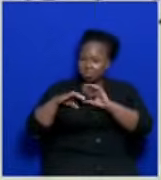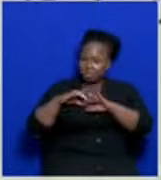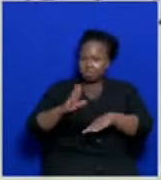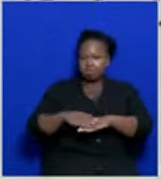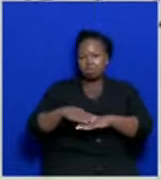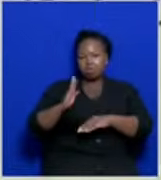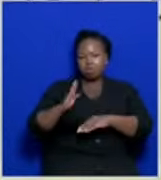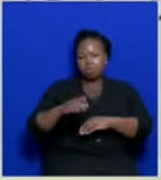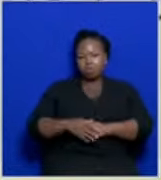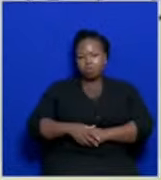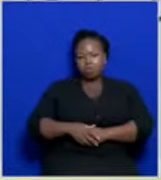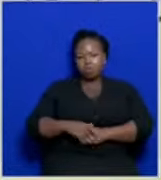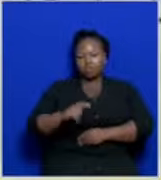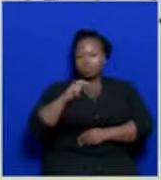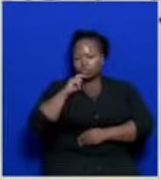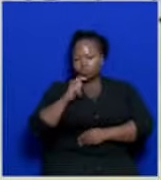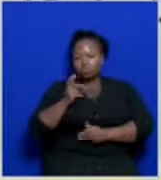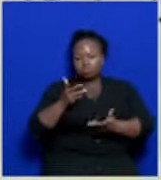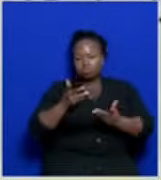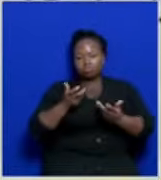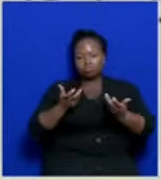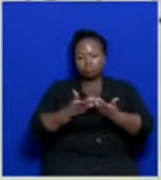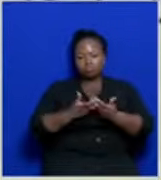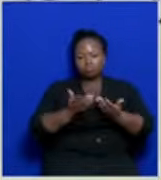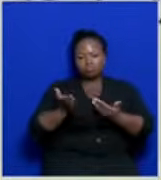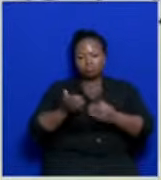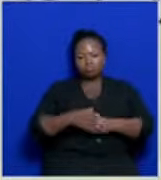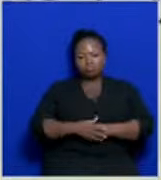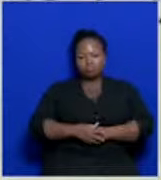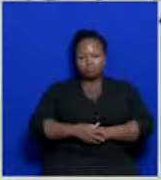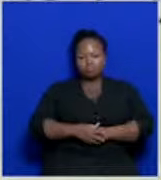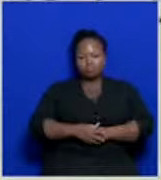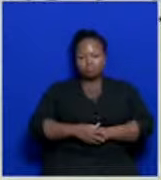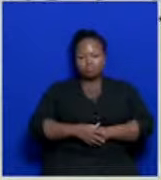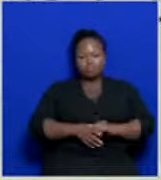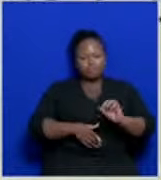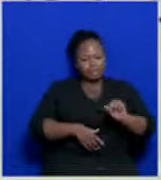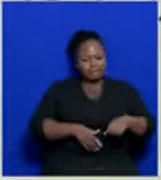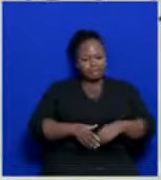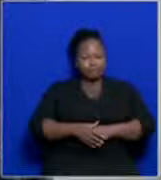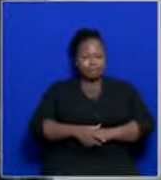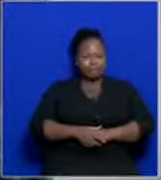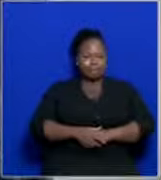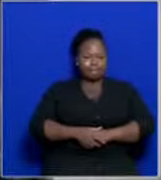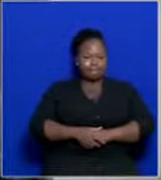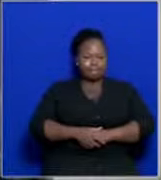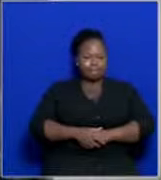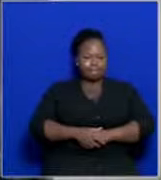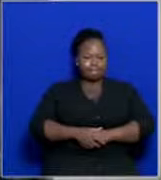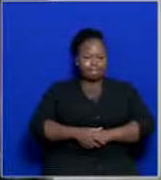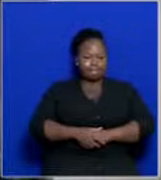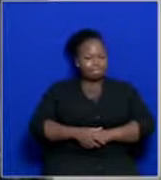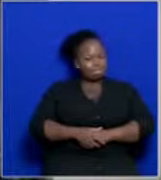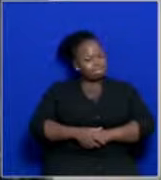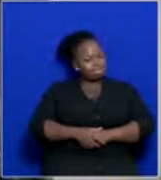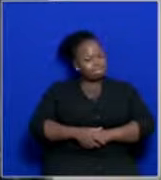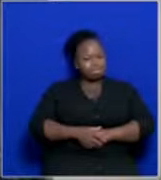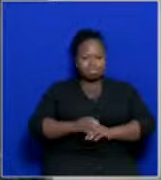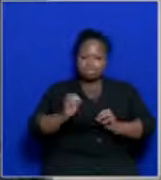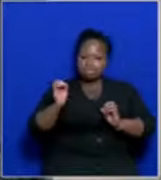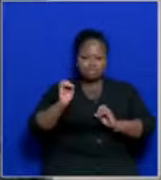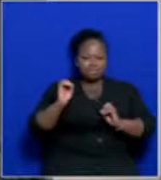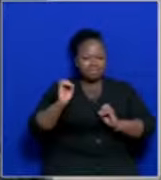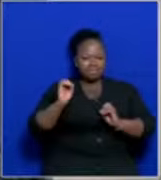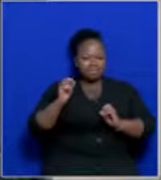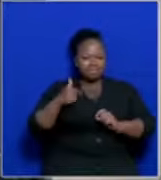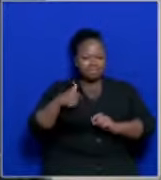go by, the screen grabs. Yes. There is nothing in particular I would like to refer you